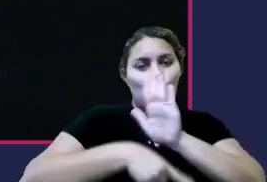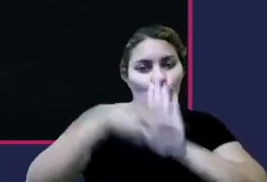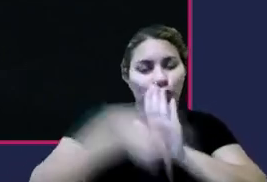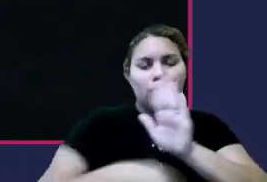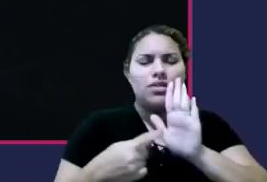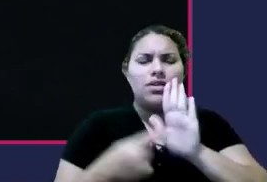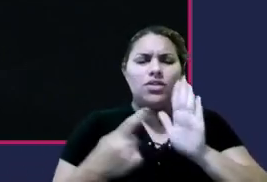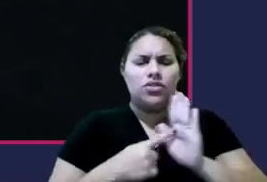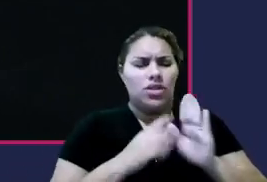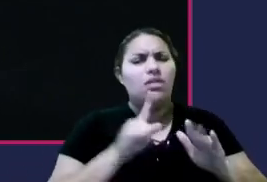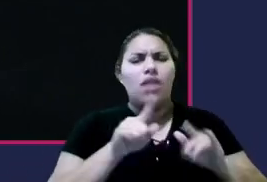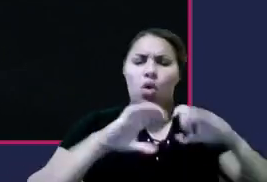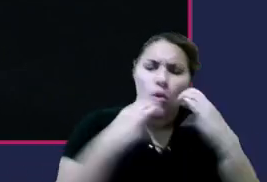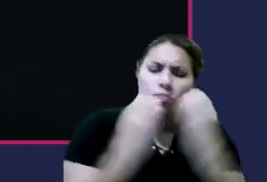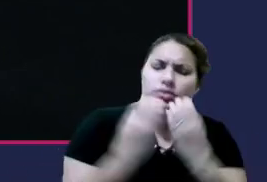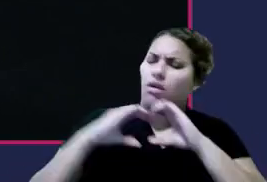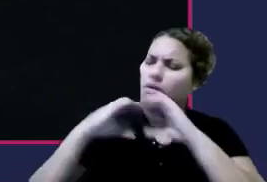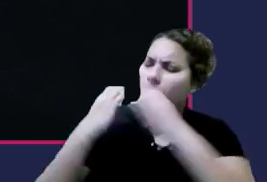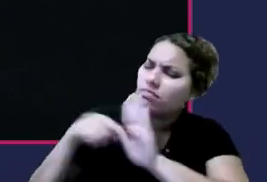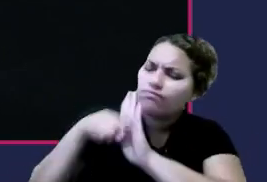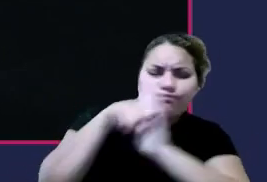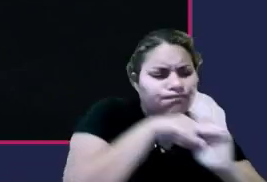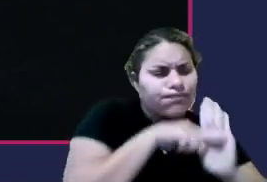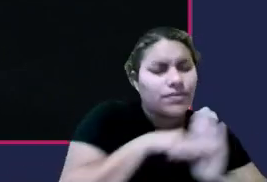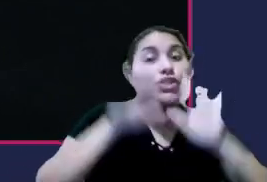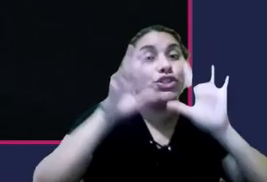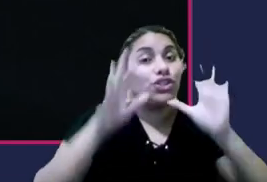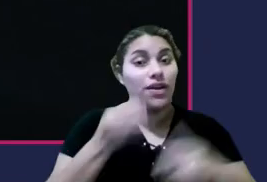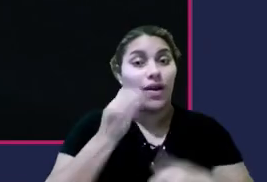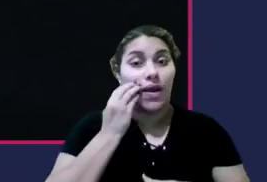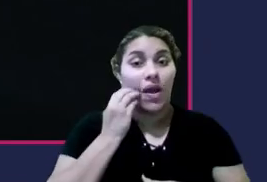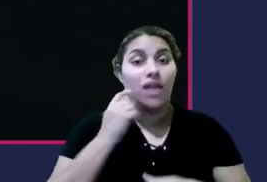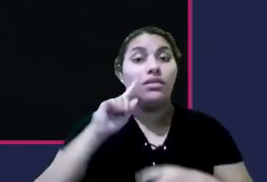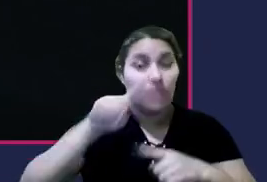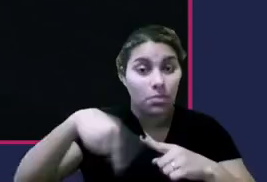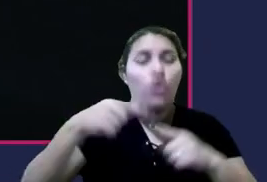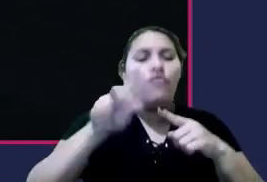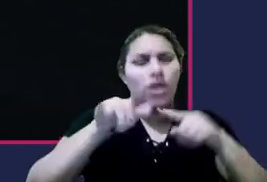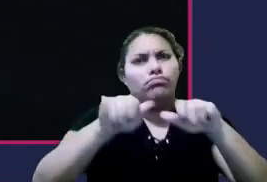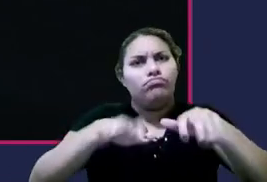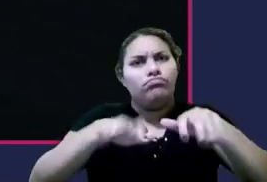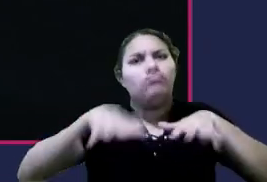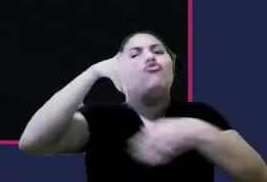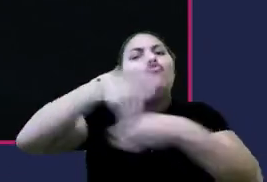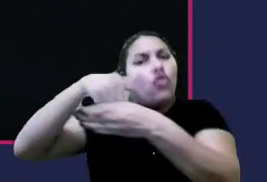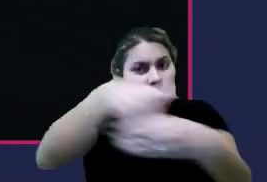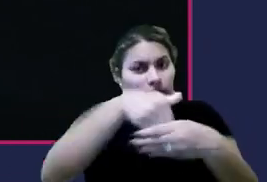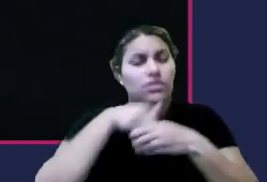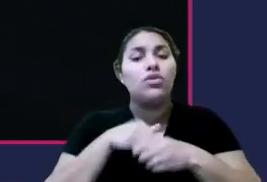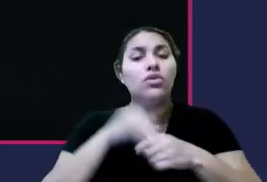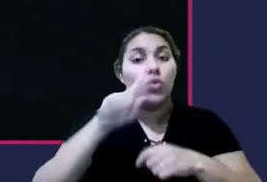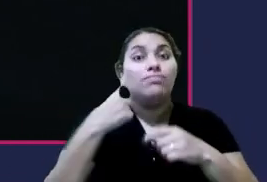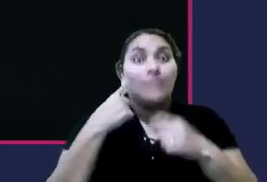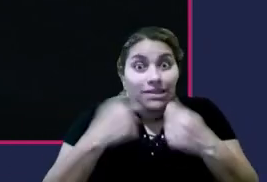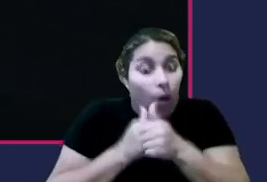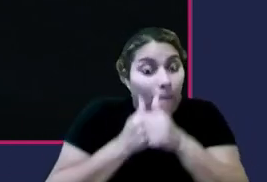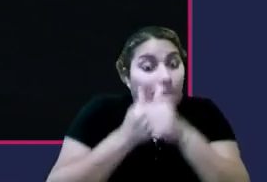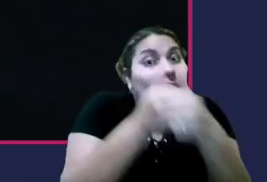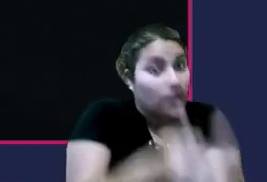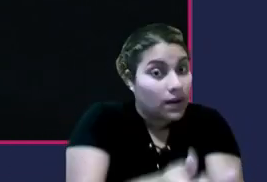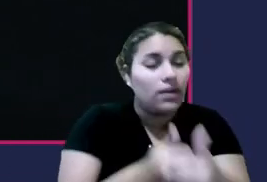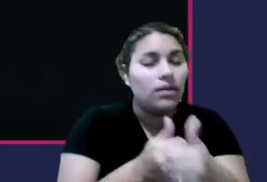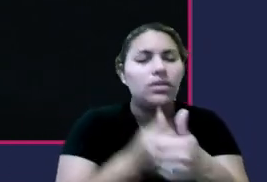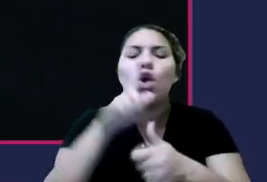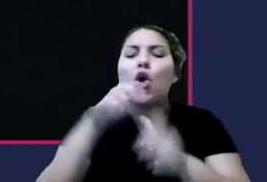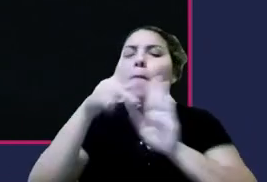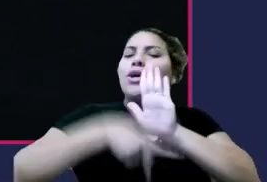We're working on that bill right now. It's been through several commissions, and it is going to be voted soon. We really do